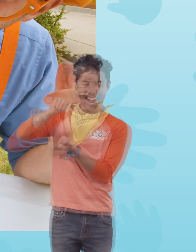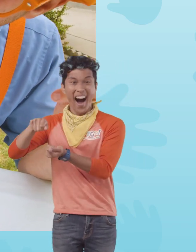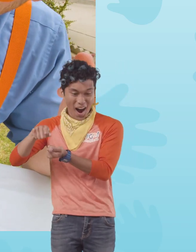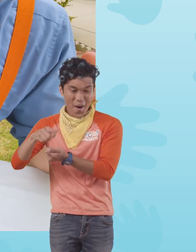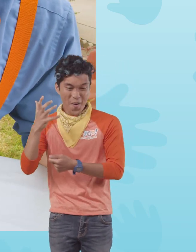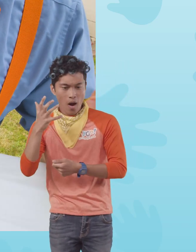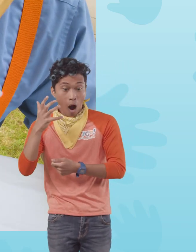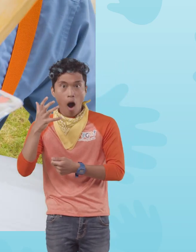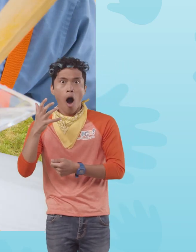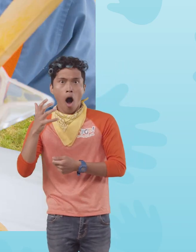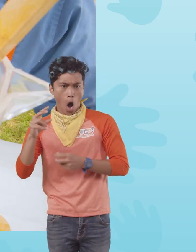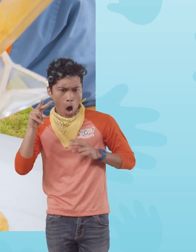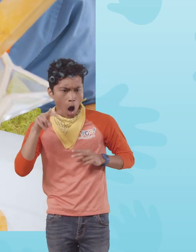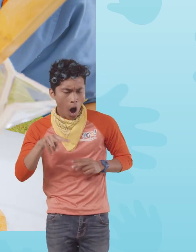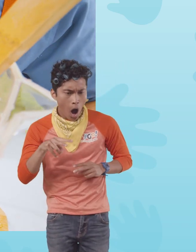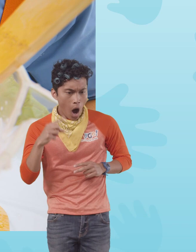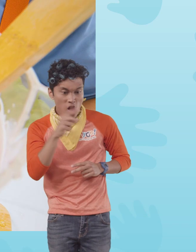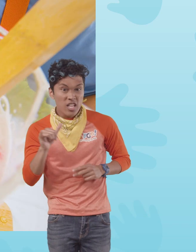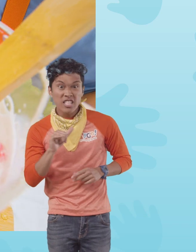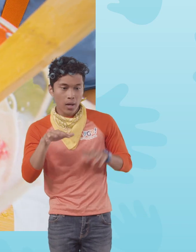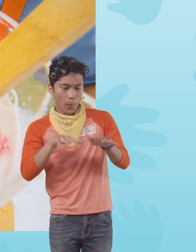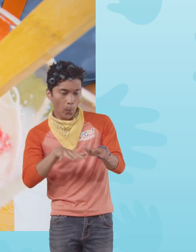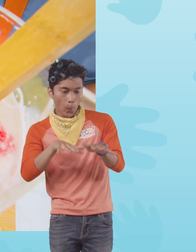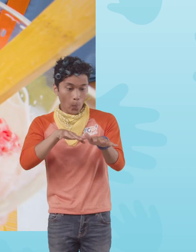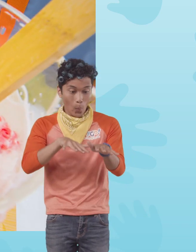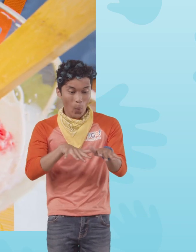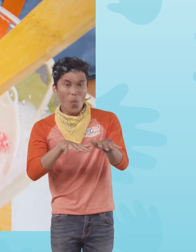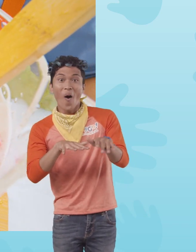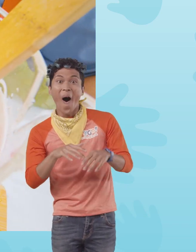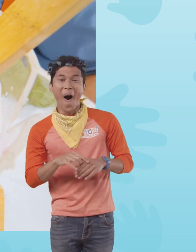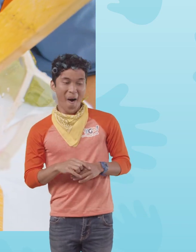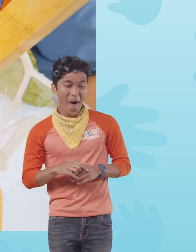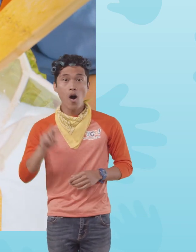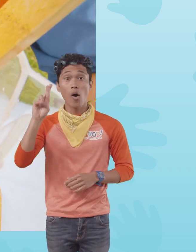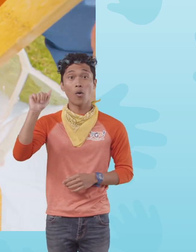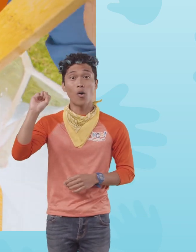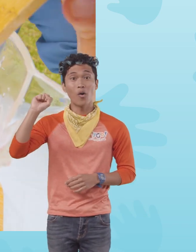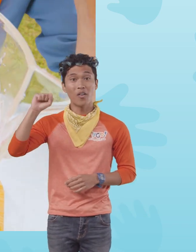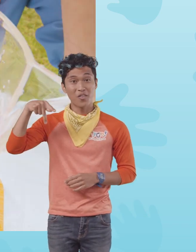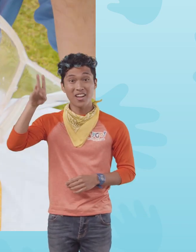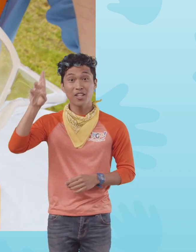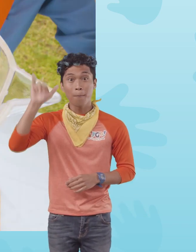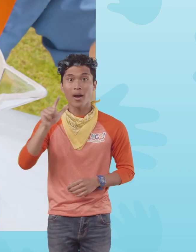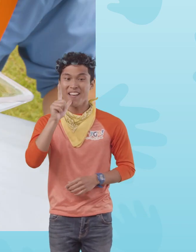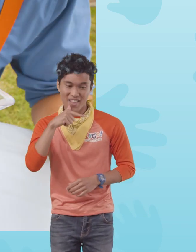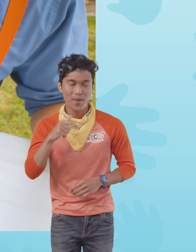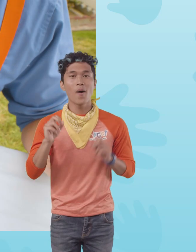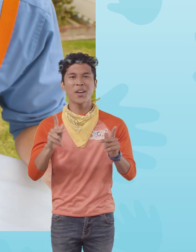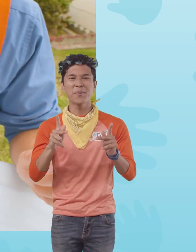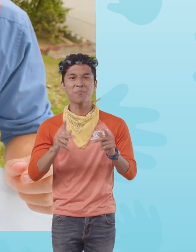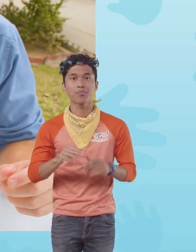Whoa. Looks like they float. Whoa. Raspberry lemonade.